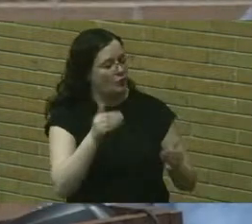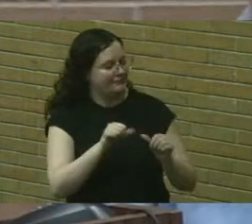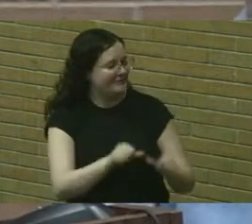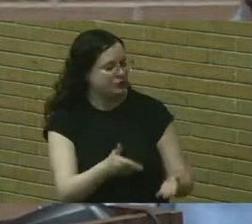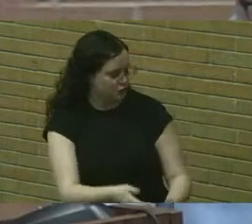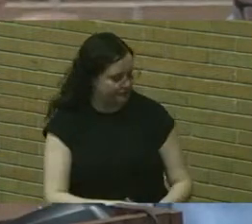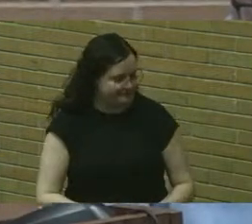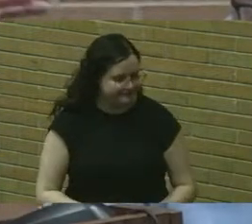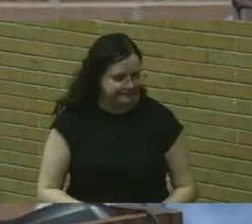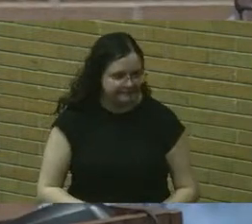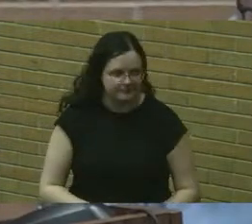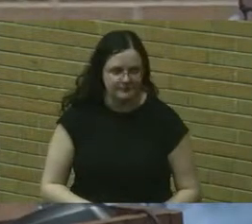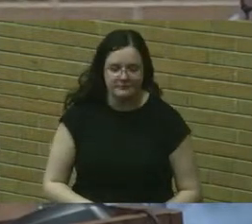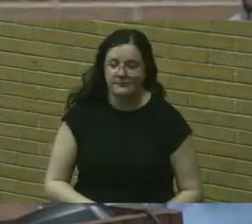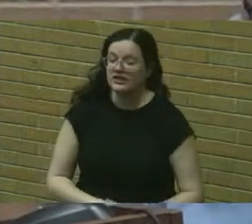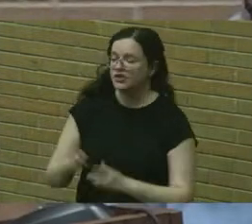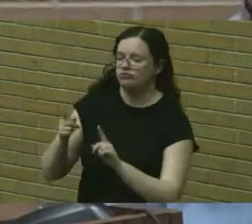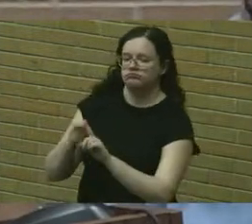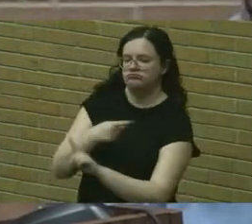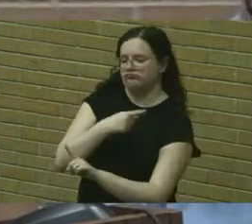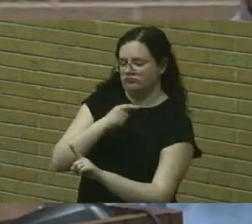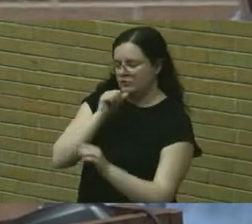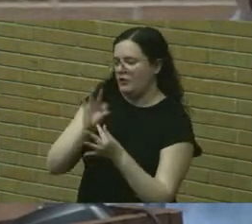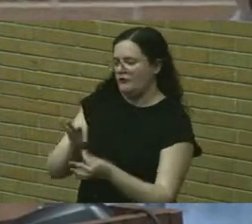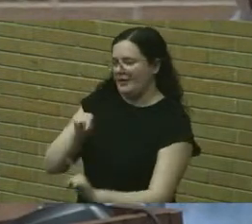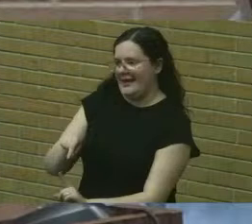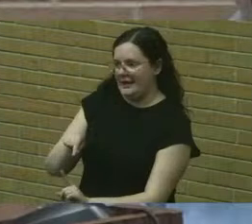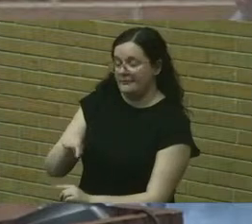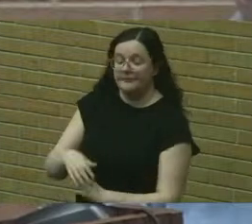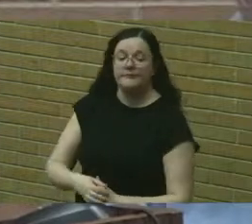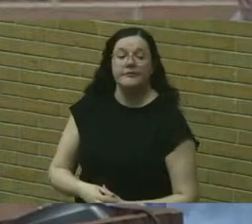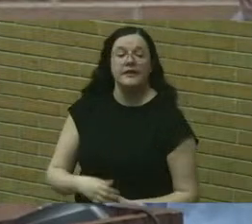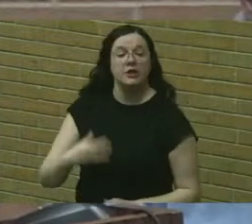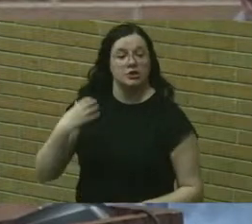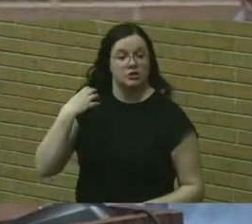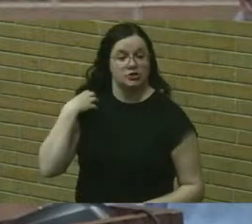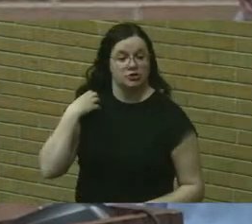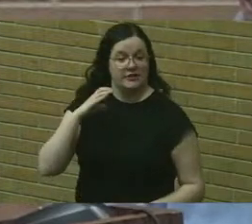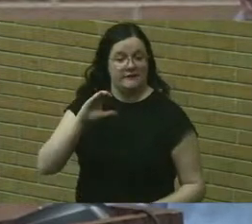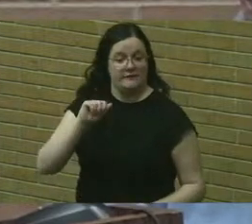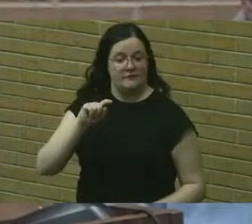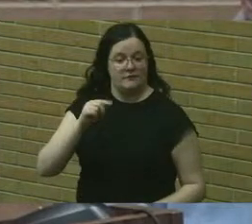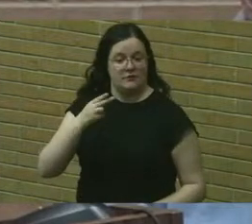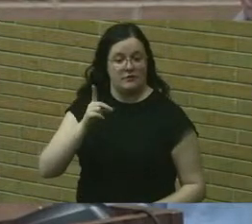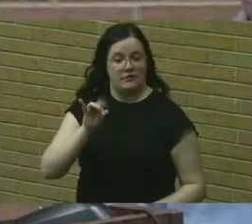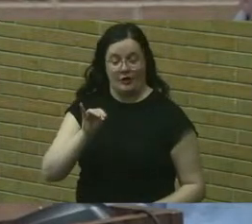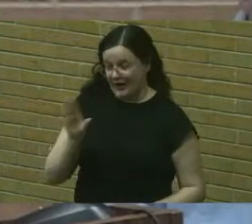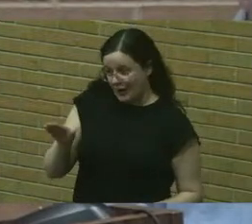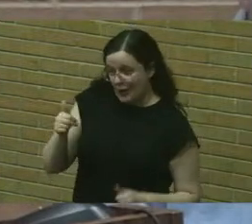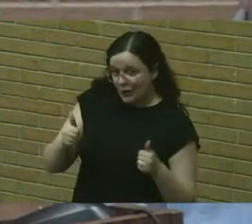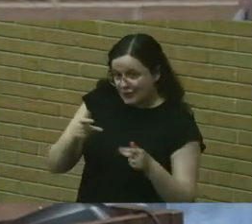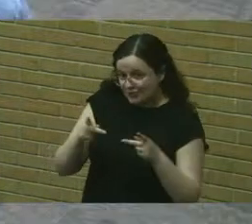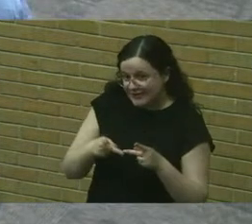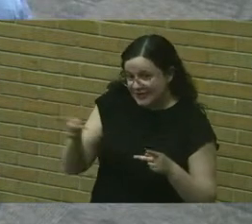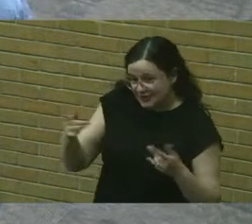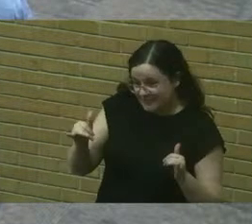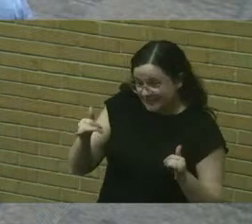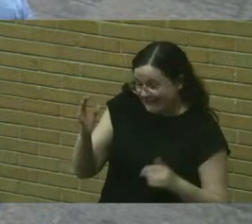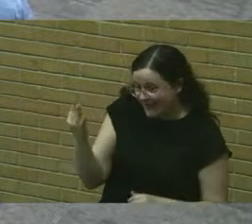So completely unrelated. Chief Cathaldi, what position are you going to play Friday?